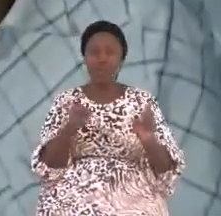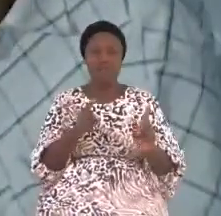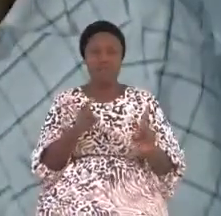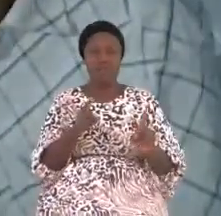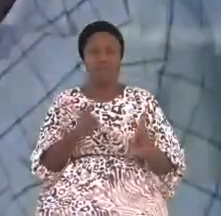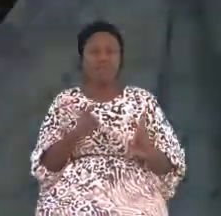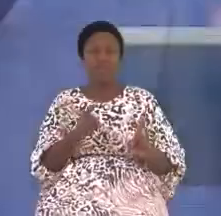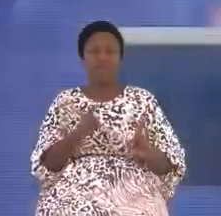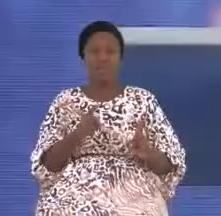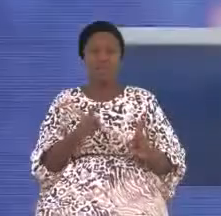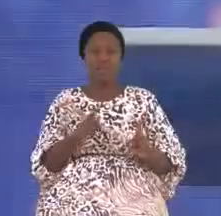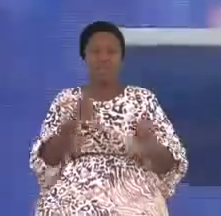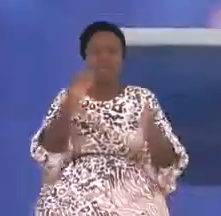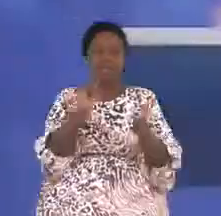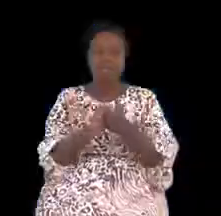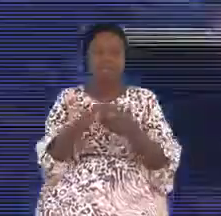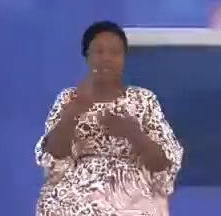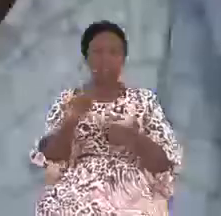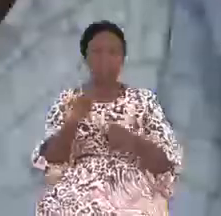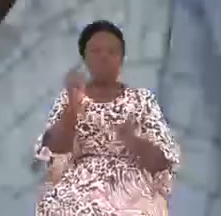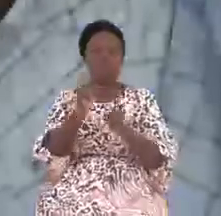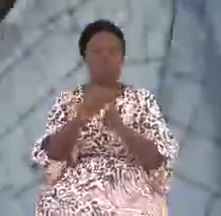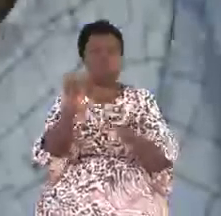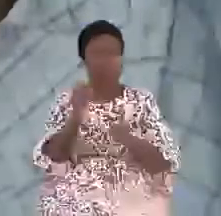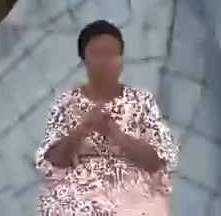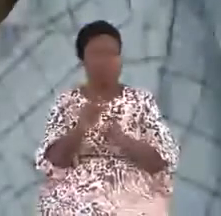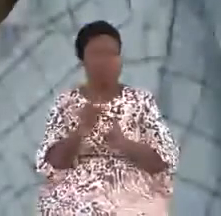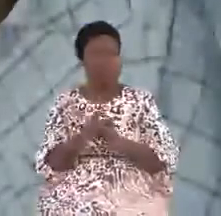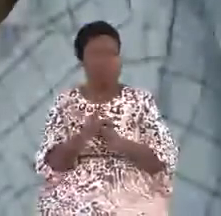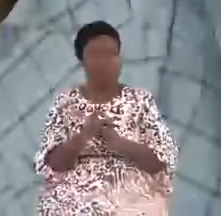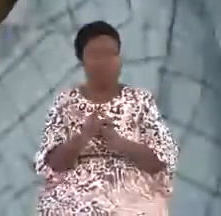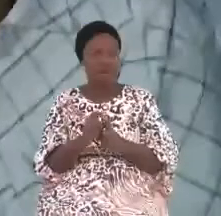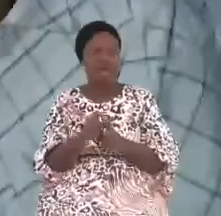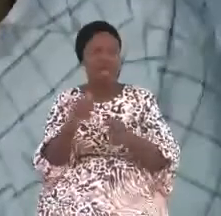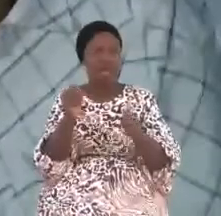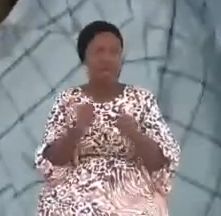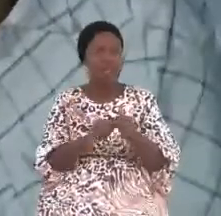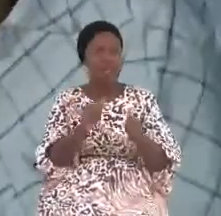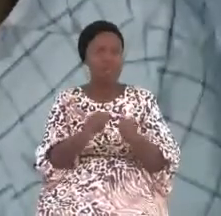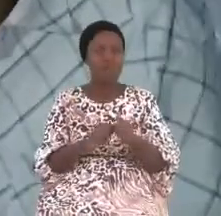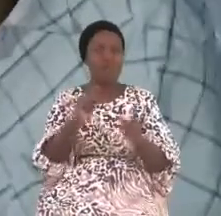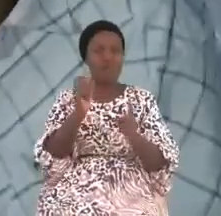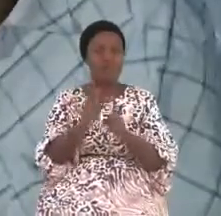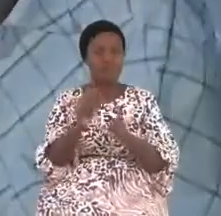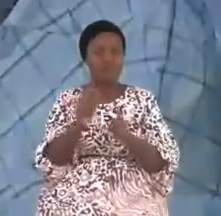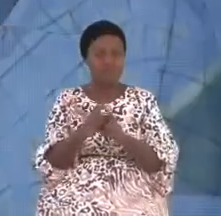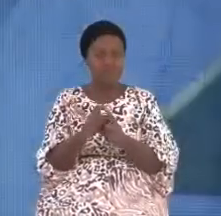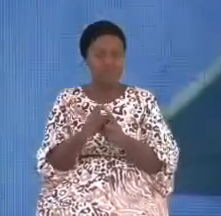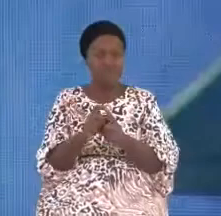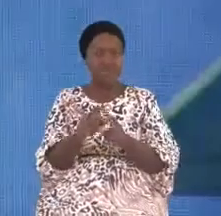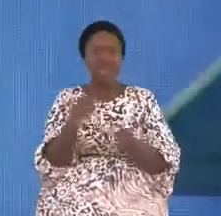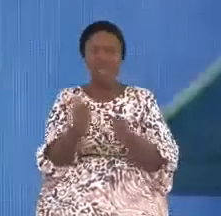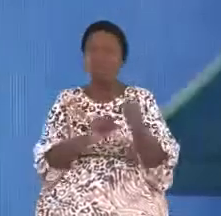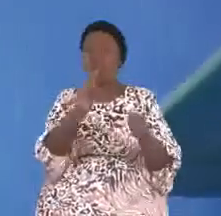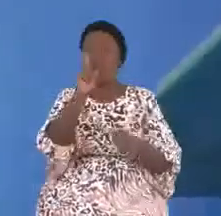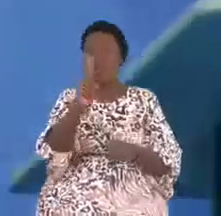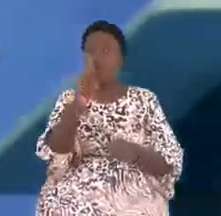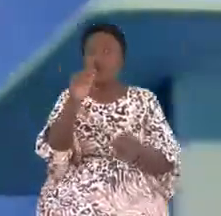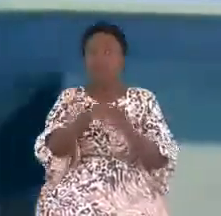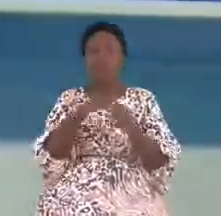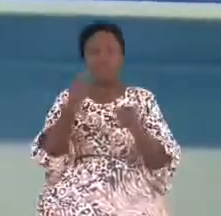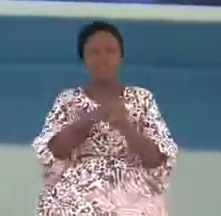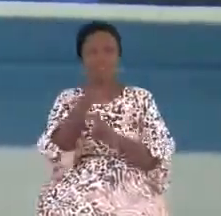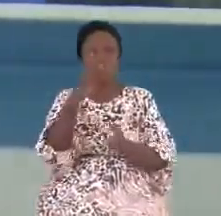that the world think about that everyone in the world think about that every